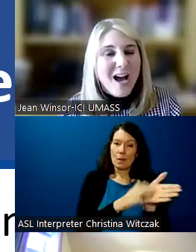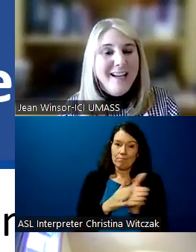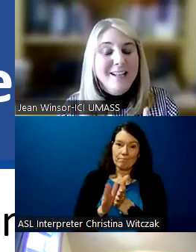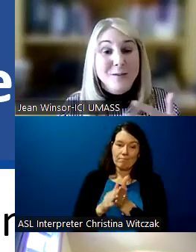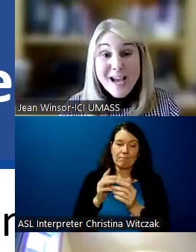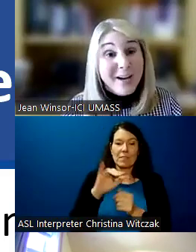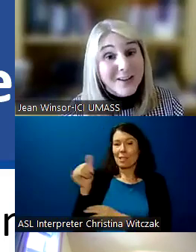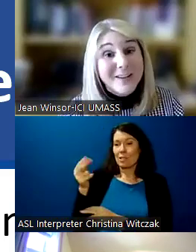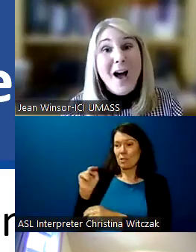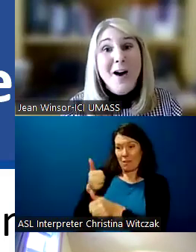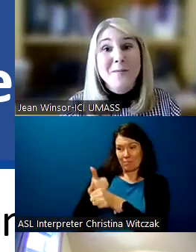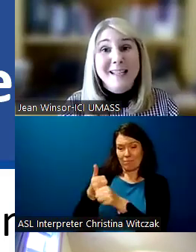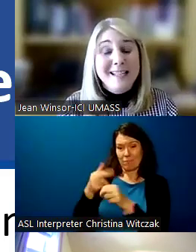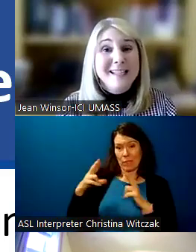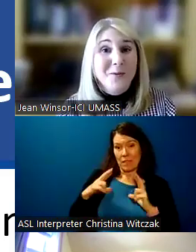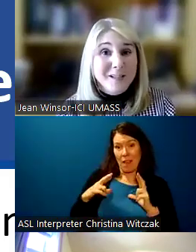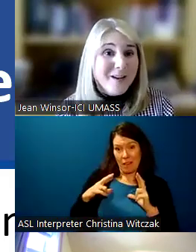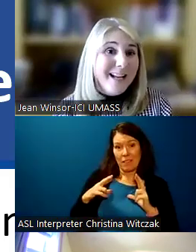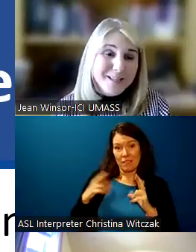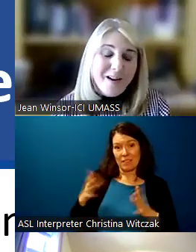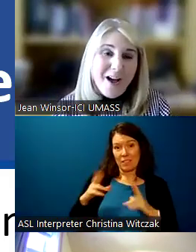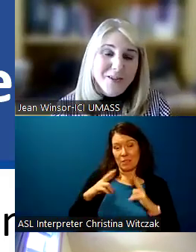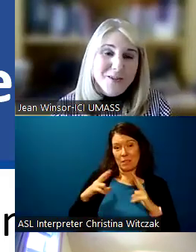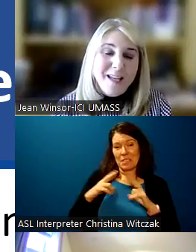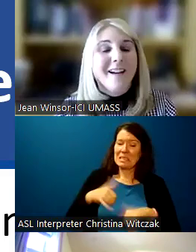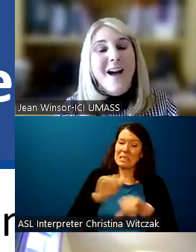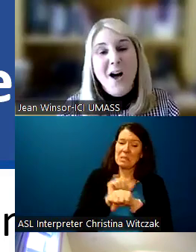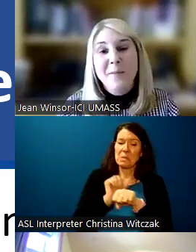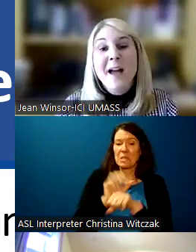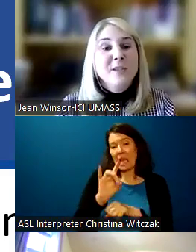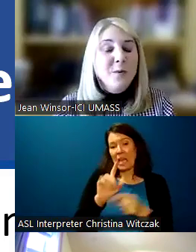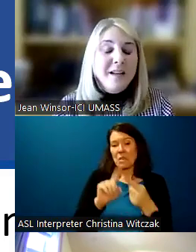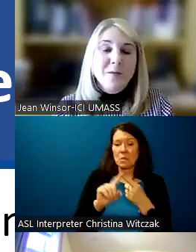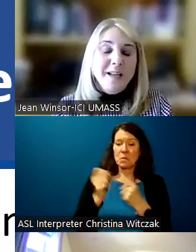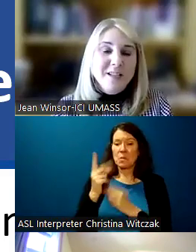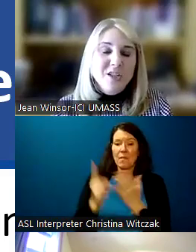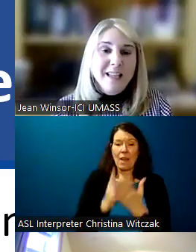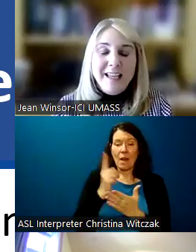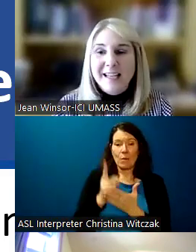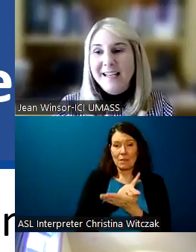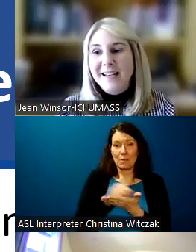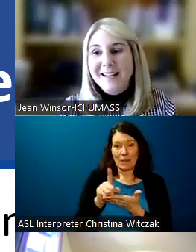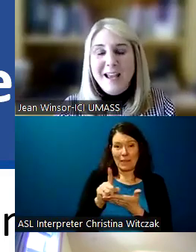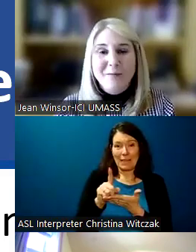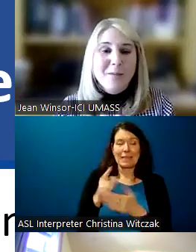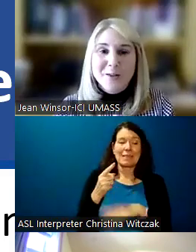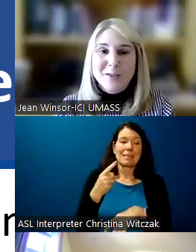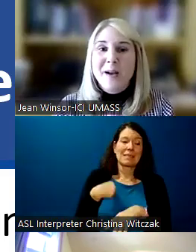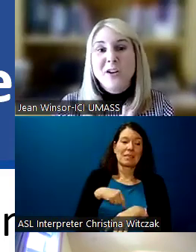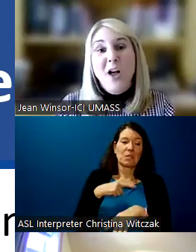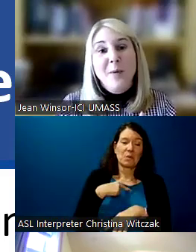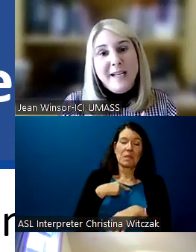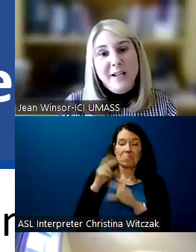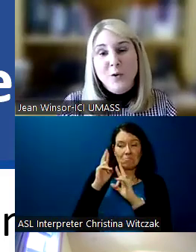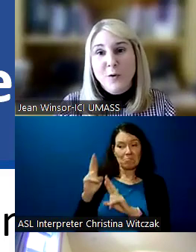know, John is retired. He still works about 8 to 12 hours a week. So we gently and with much